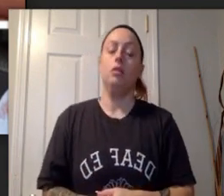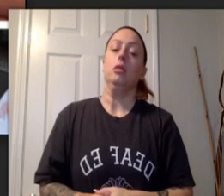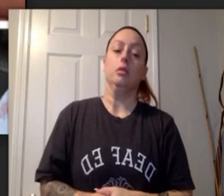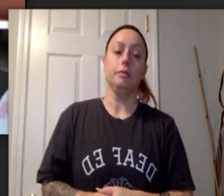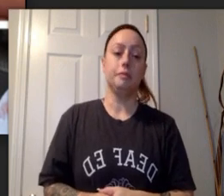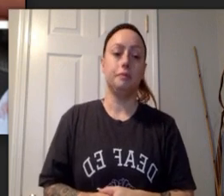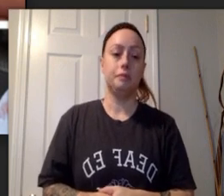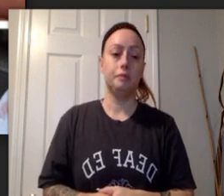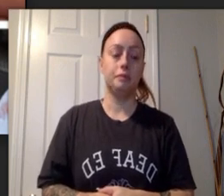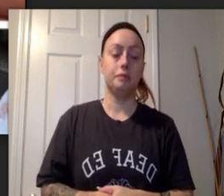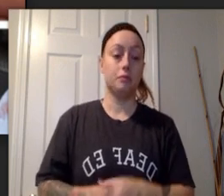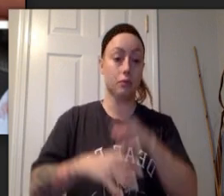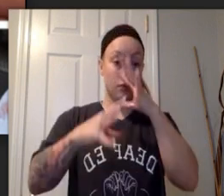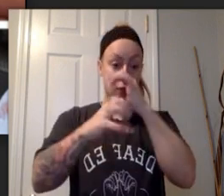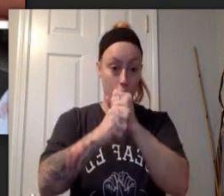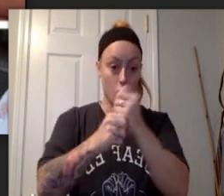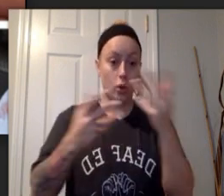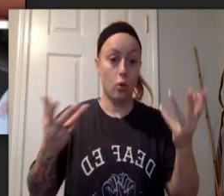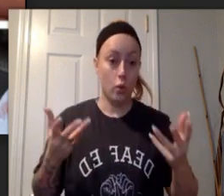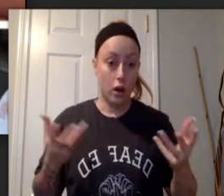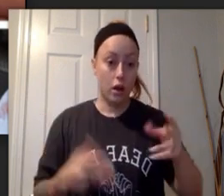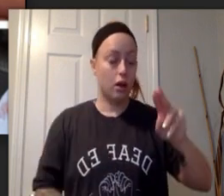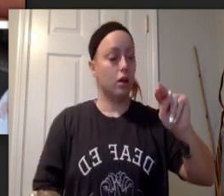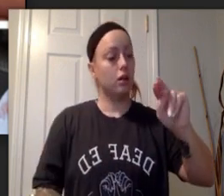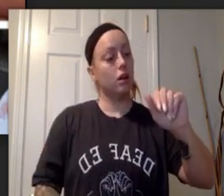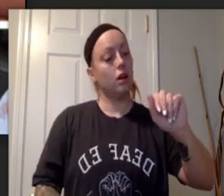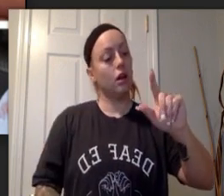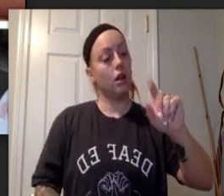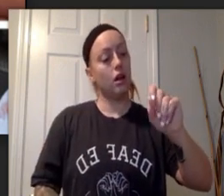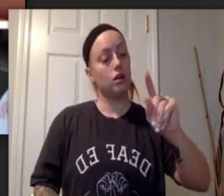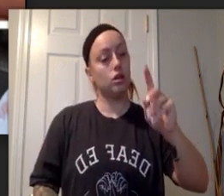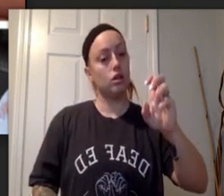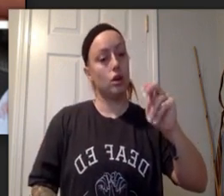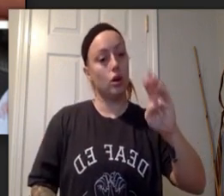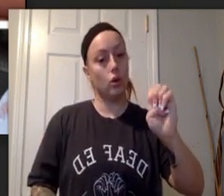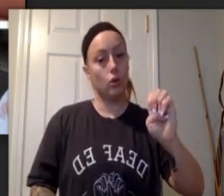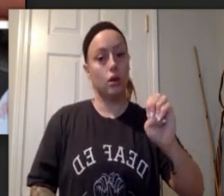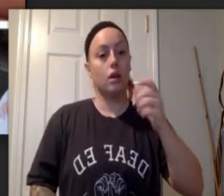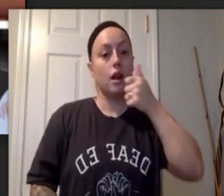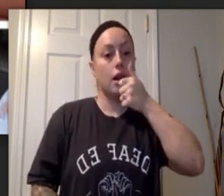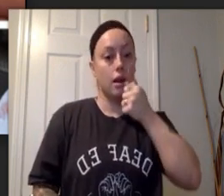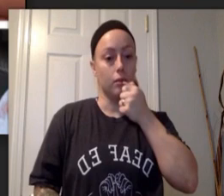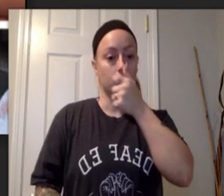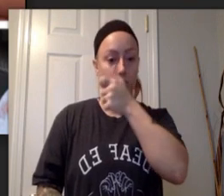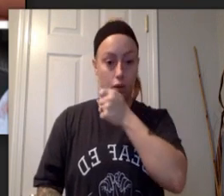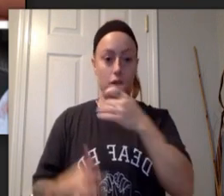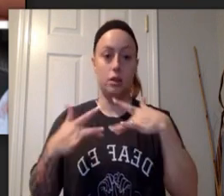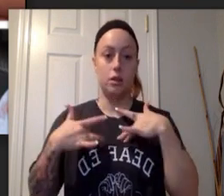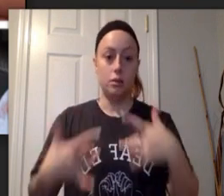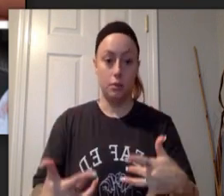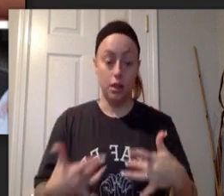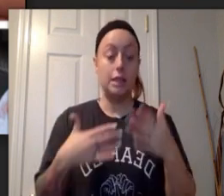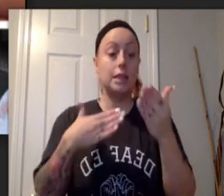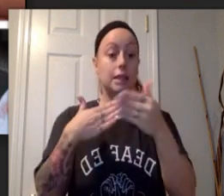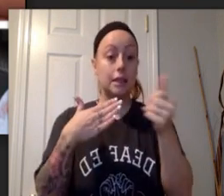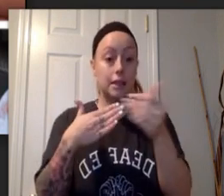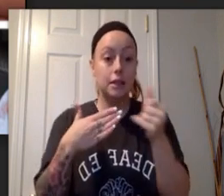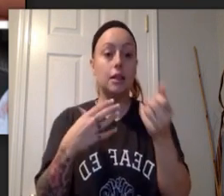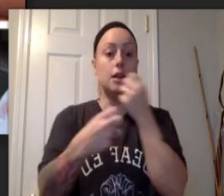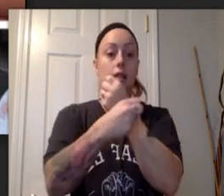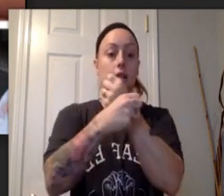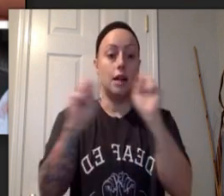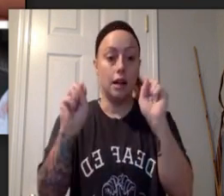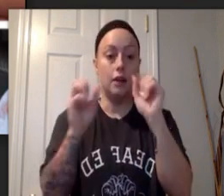recap: naloxone is predominantly provided in a nasal spray that is super, super easy, safe, and